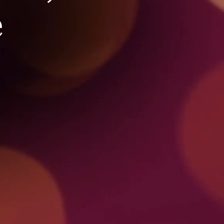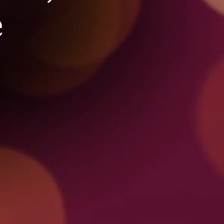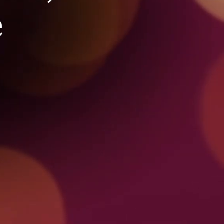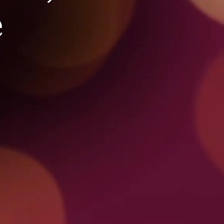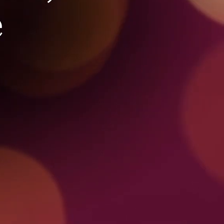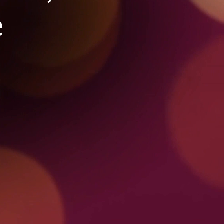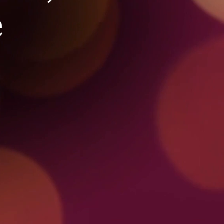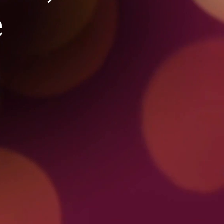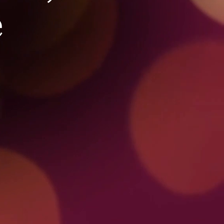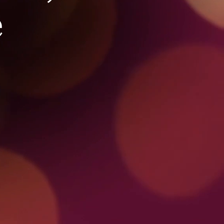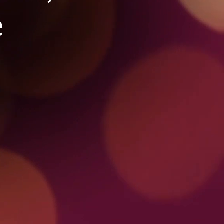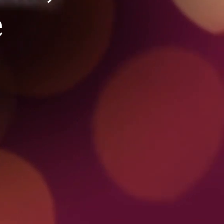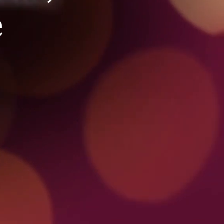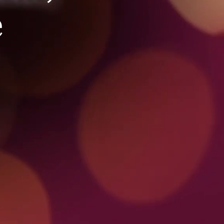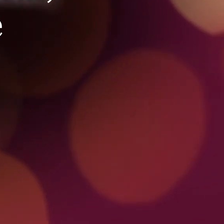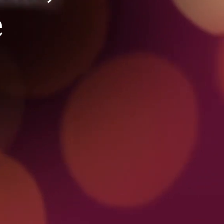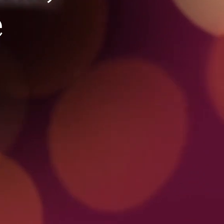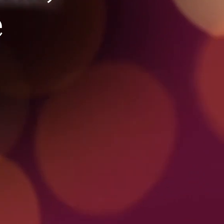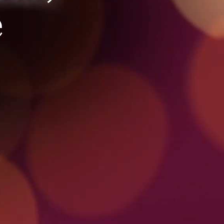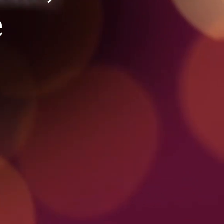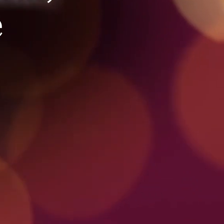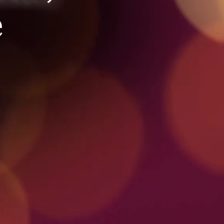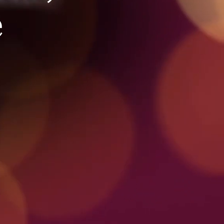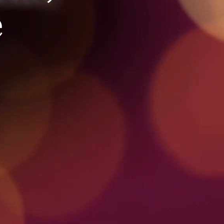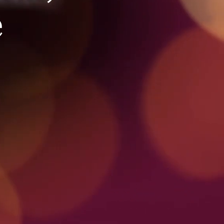all your children here.